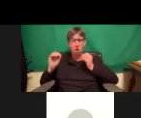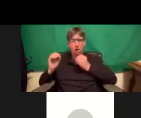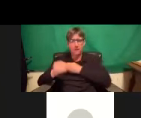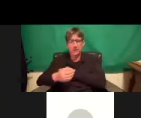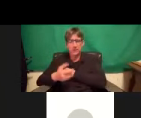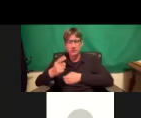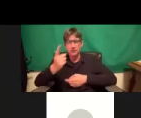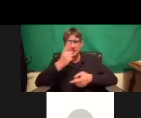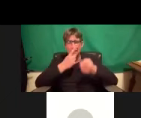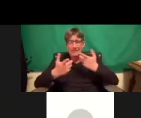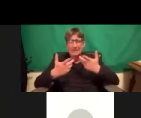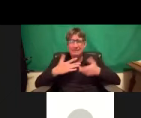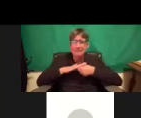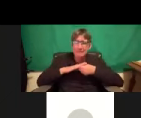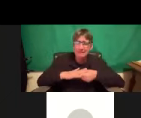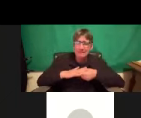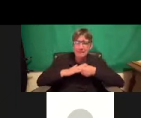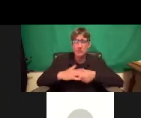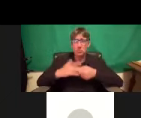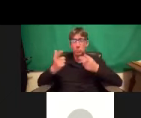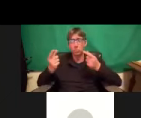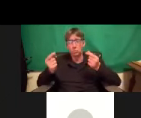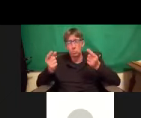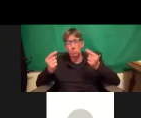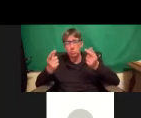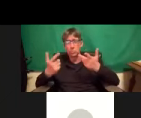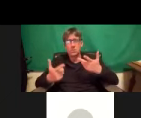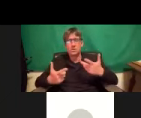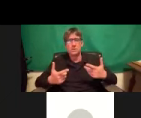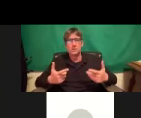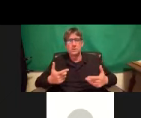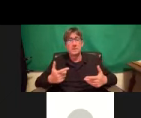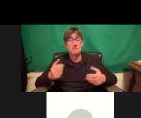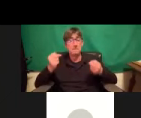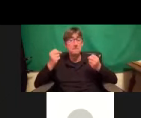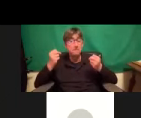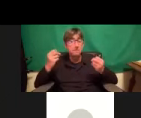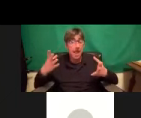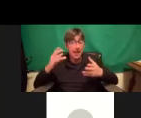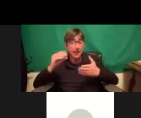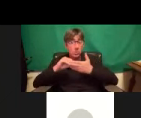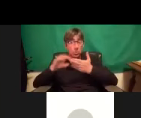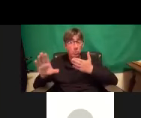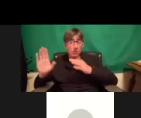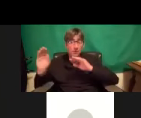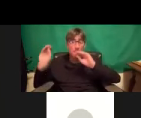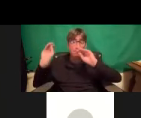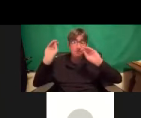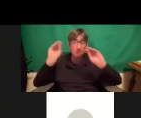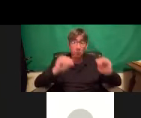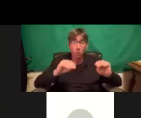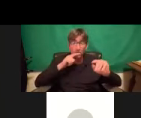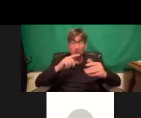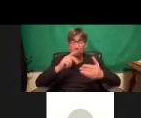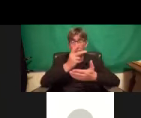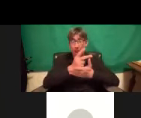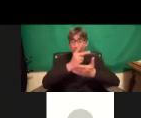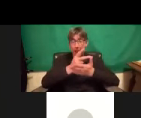particularly, we have a lot of students who have moved here for their first year of graduate school, and they're